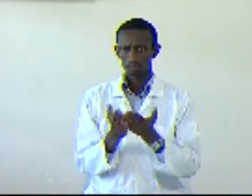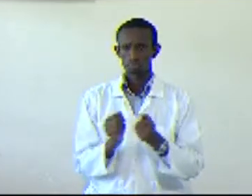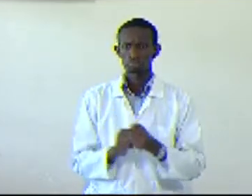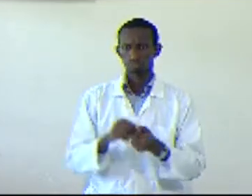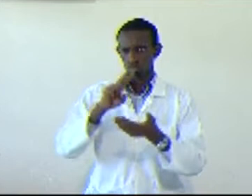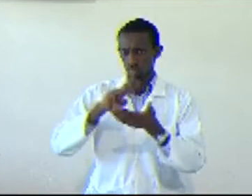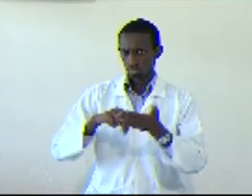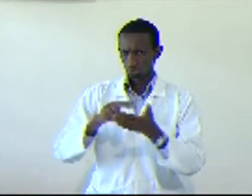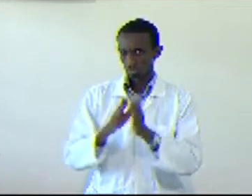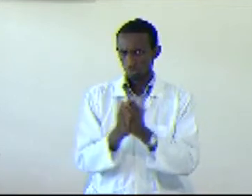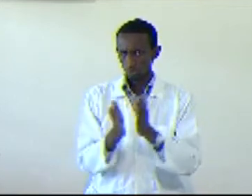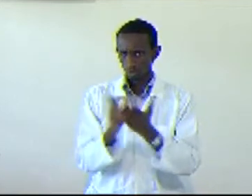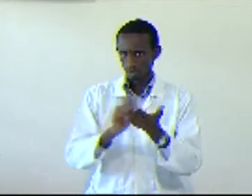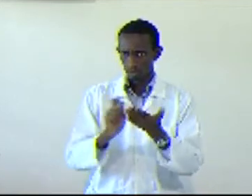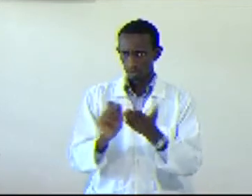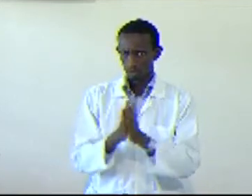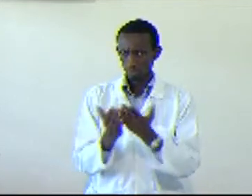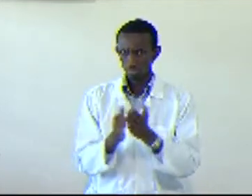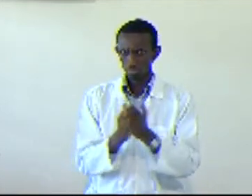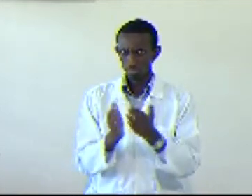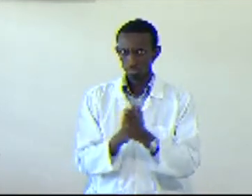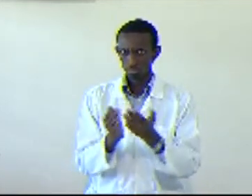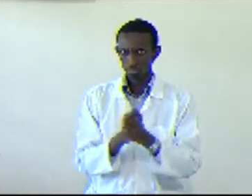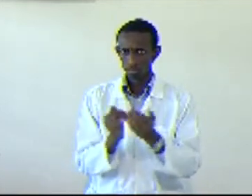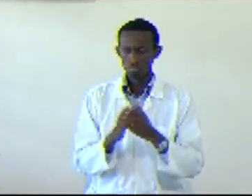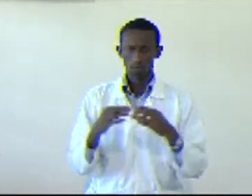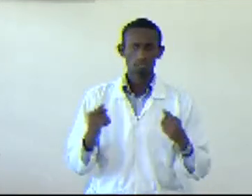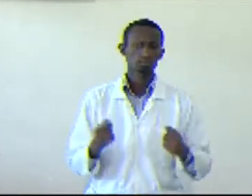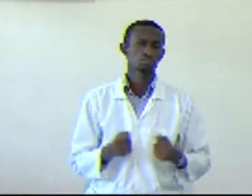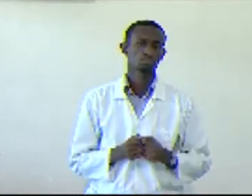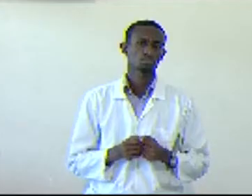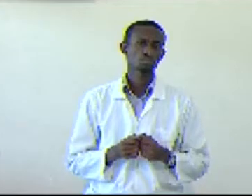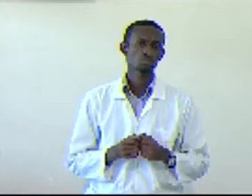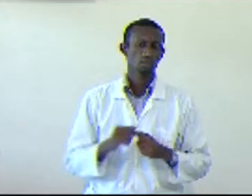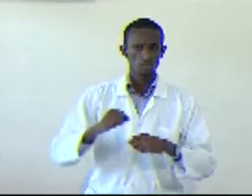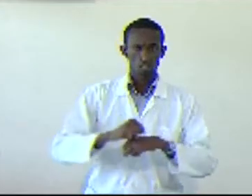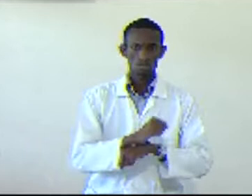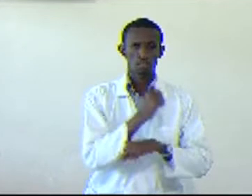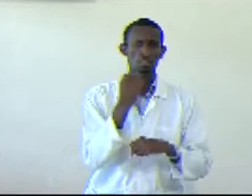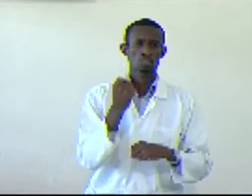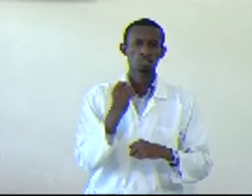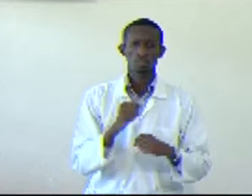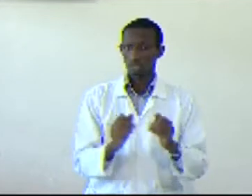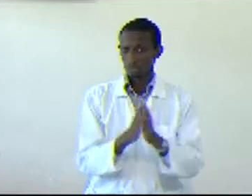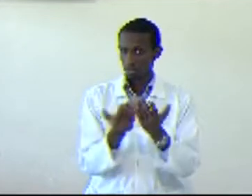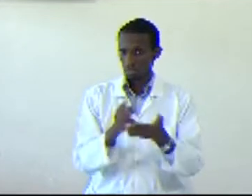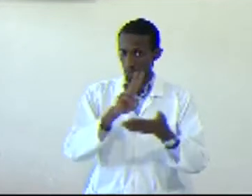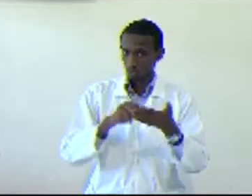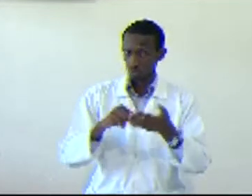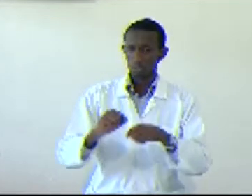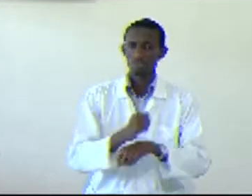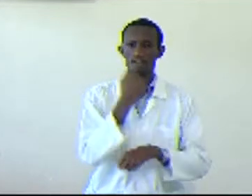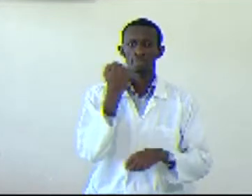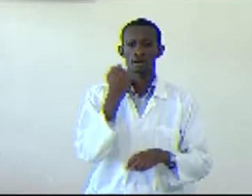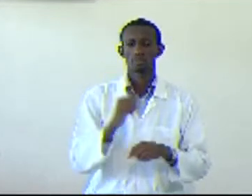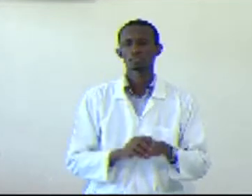of senior 5, physics learner book for Rwanda Secondary Schools, S5, 2017, page, check